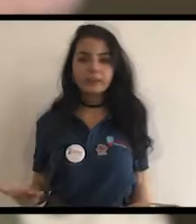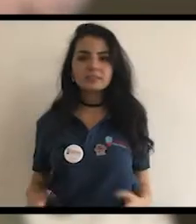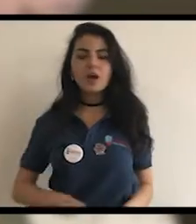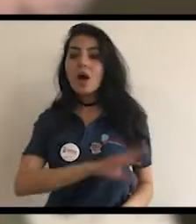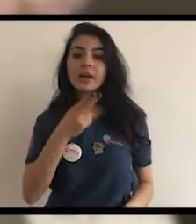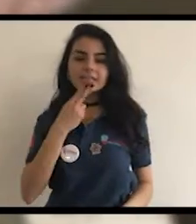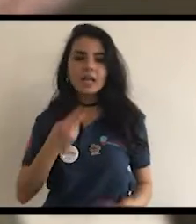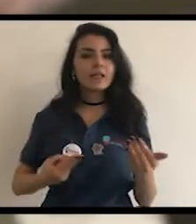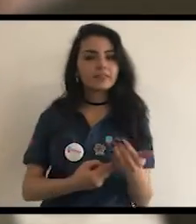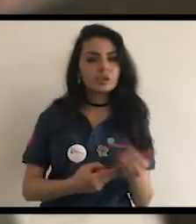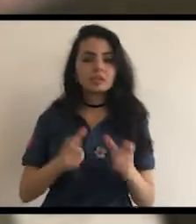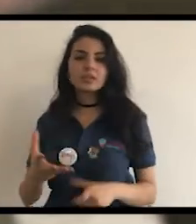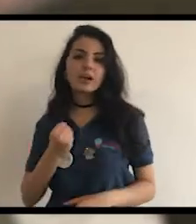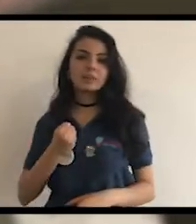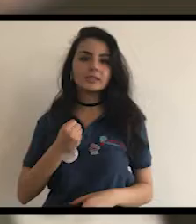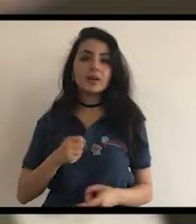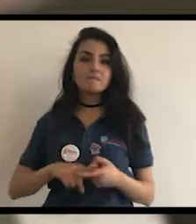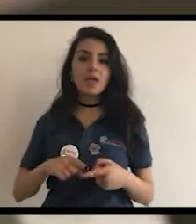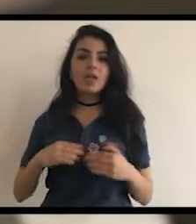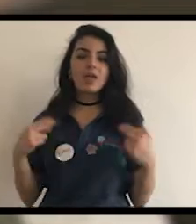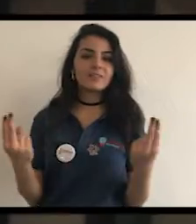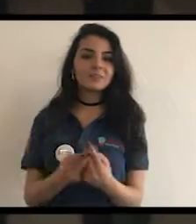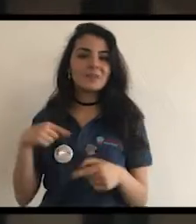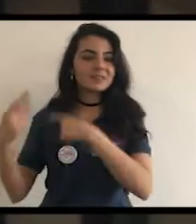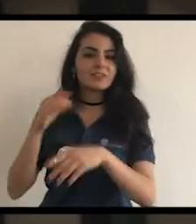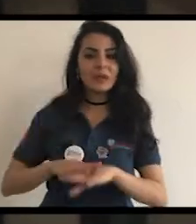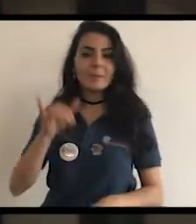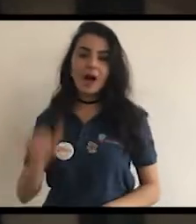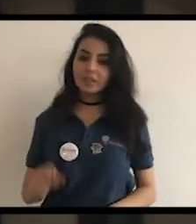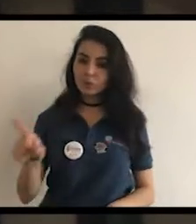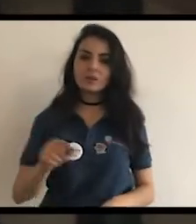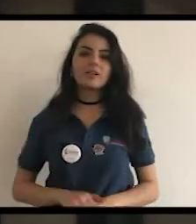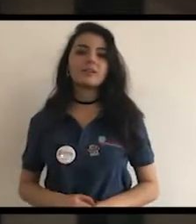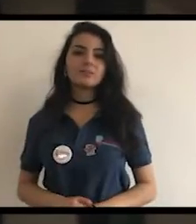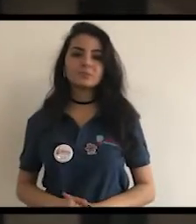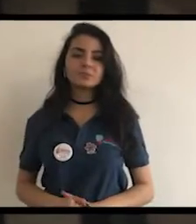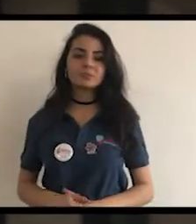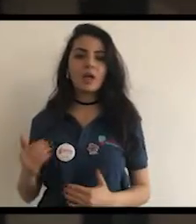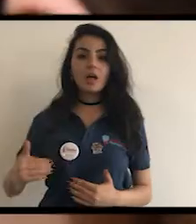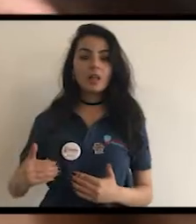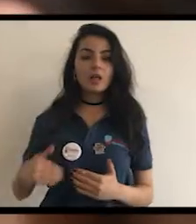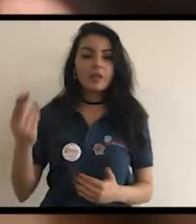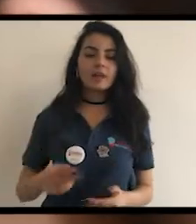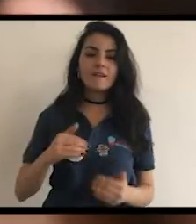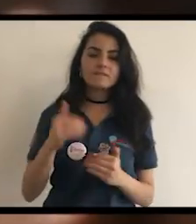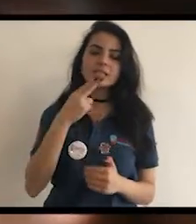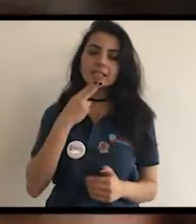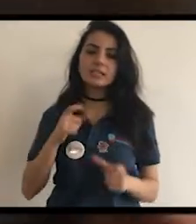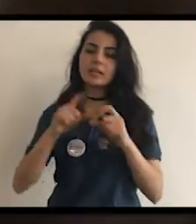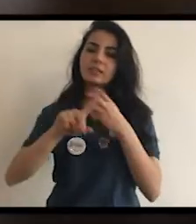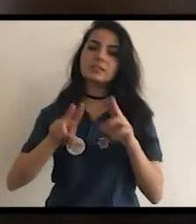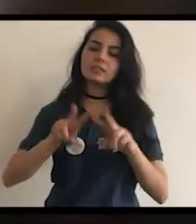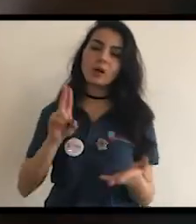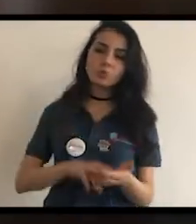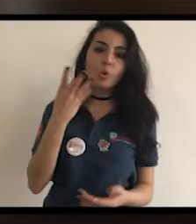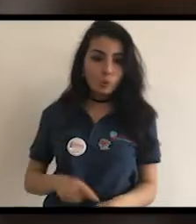What if every girl deserves to take part in technology and make a universal revolution? The more girls become a member